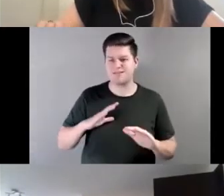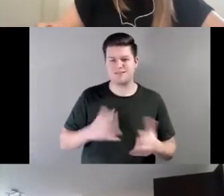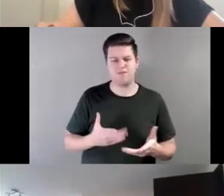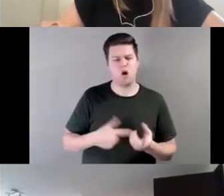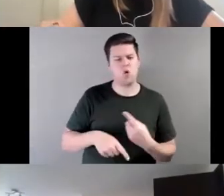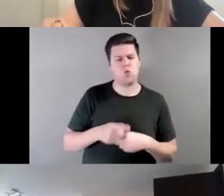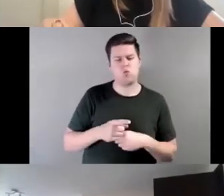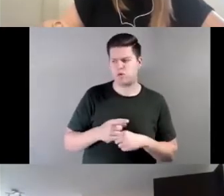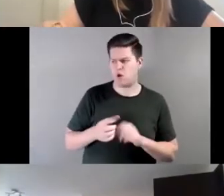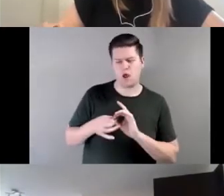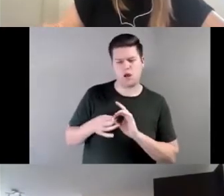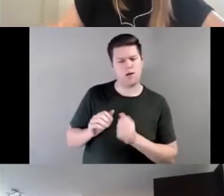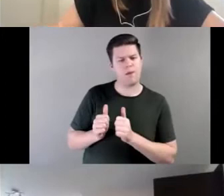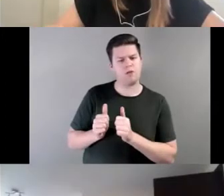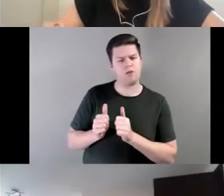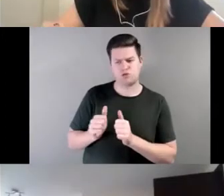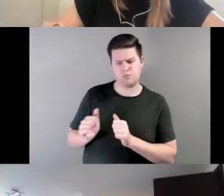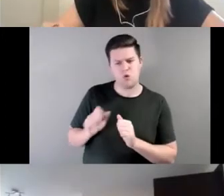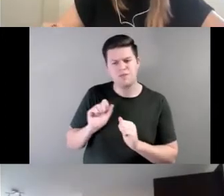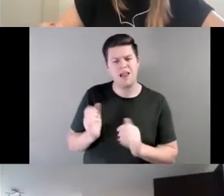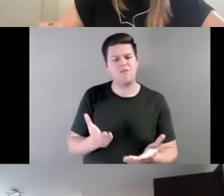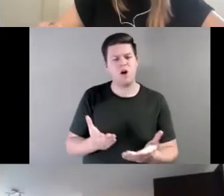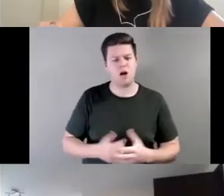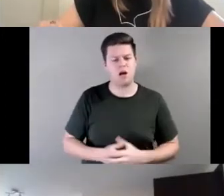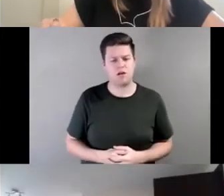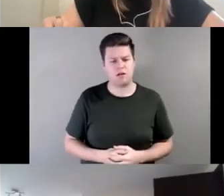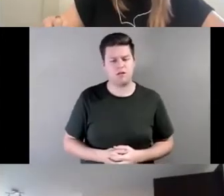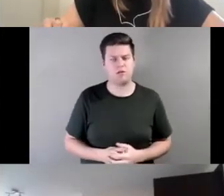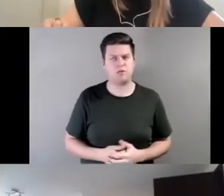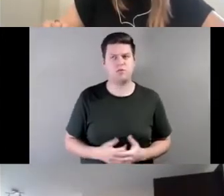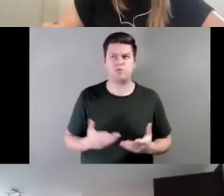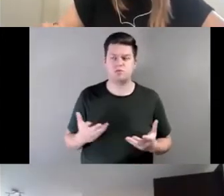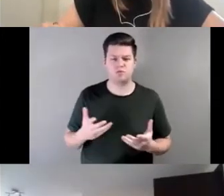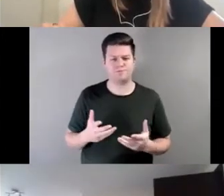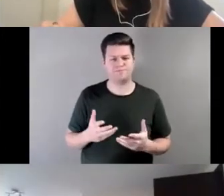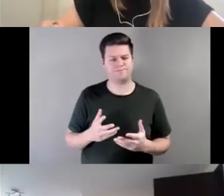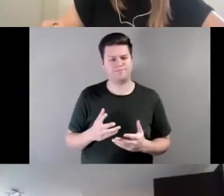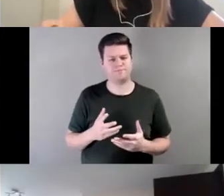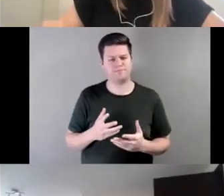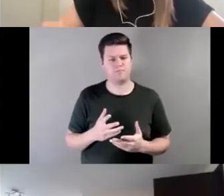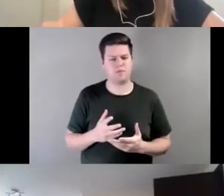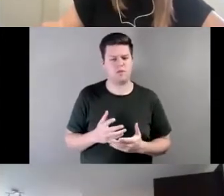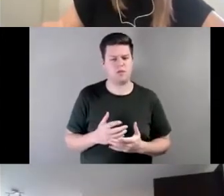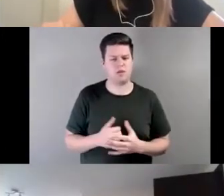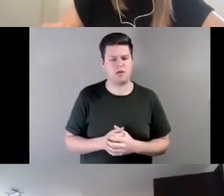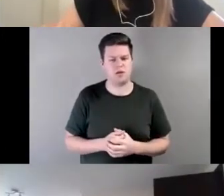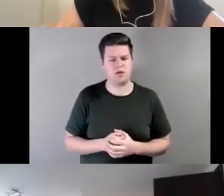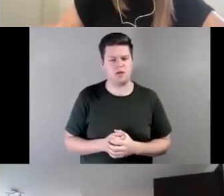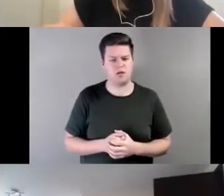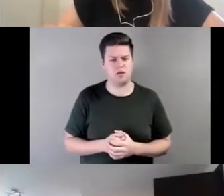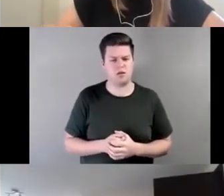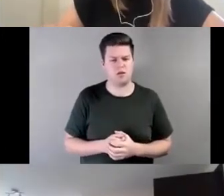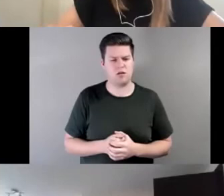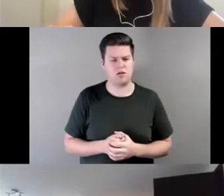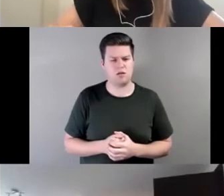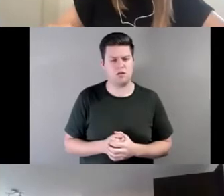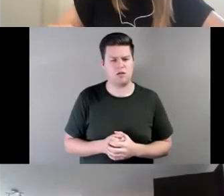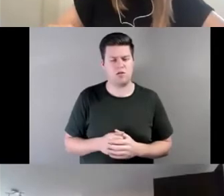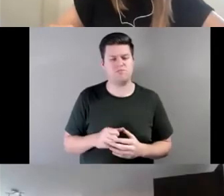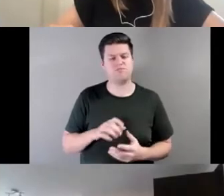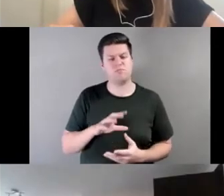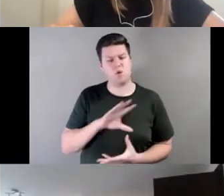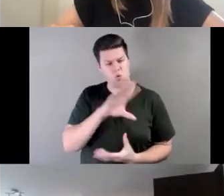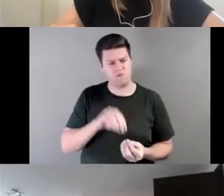So Transport Scotland administers the travel concession part of the National Entitlement Card, but overall the